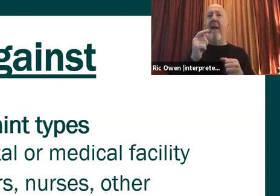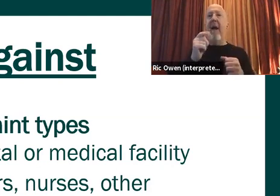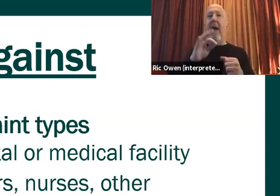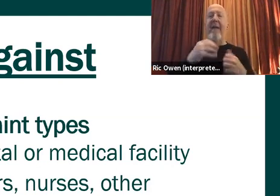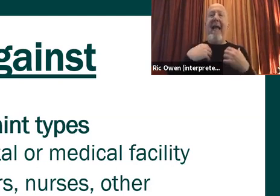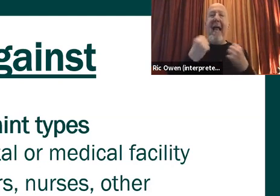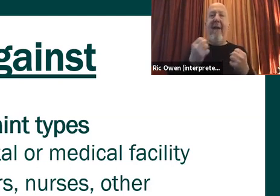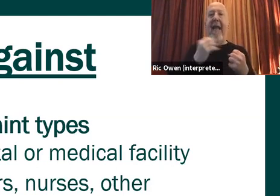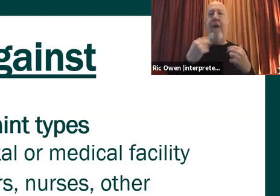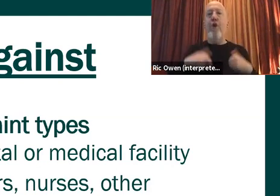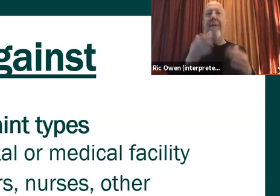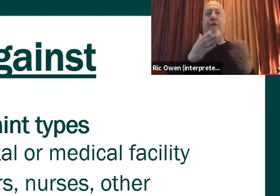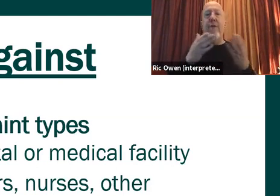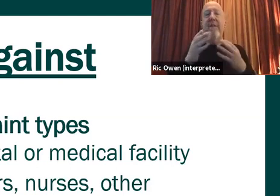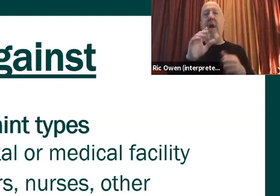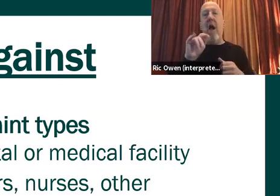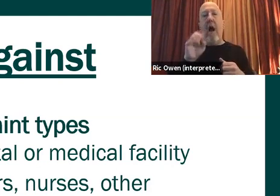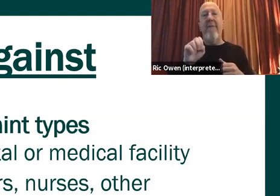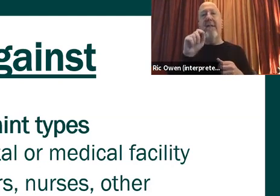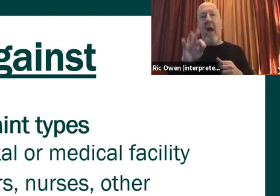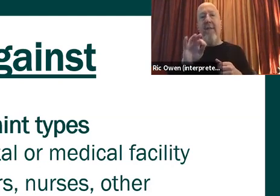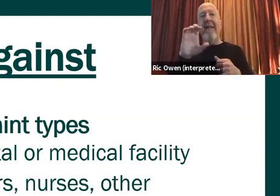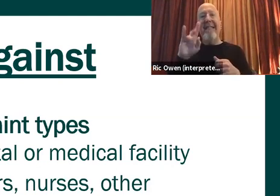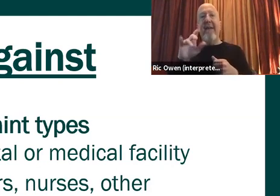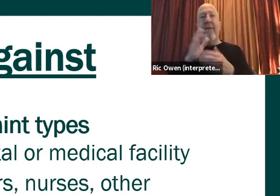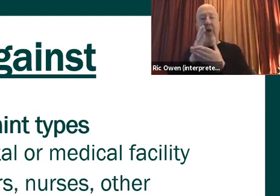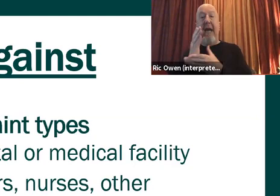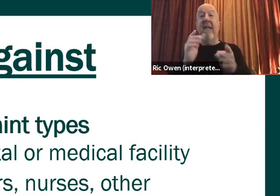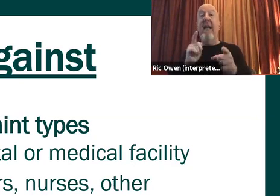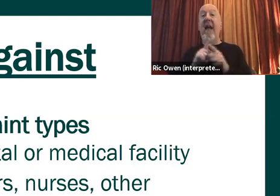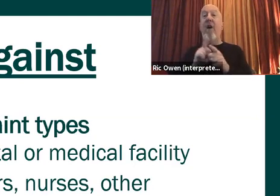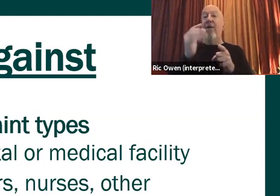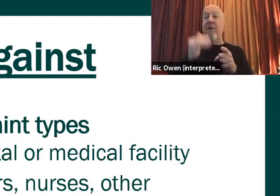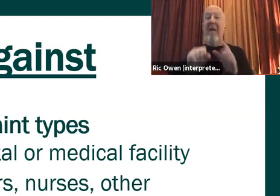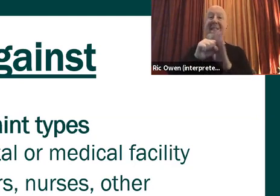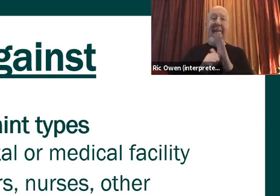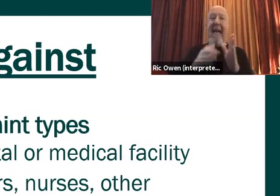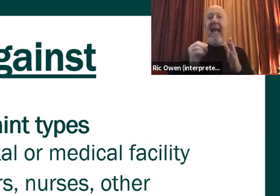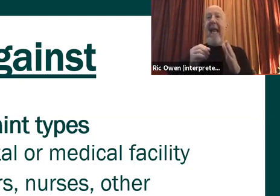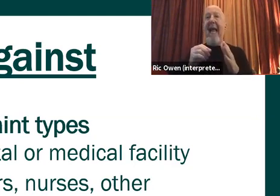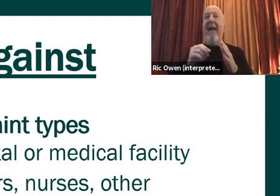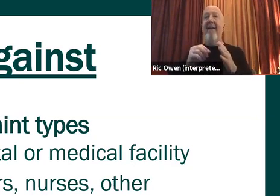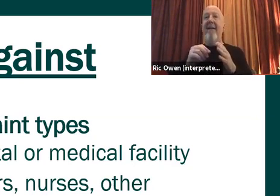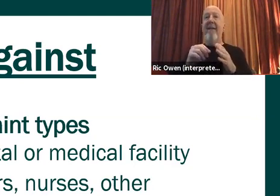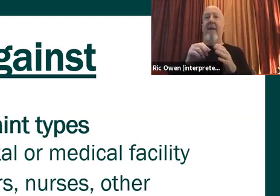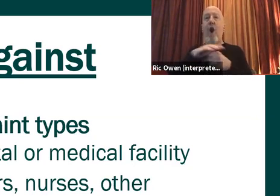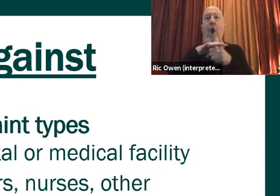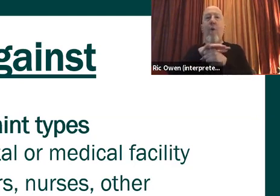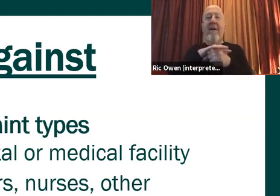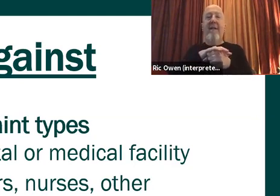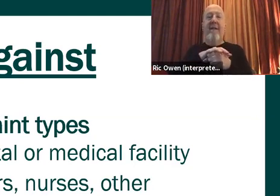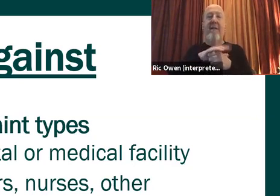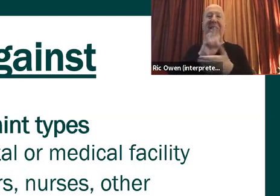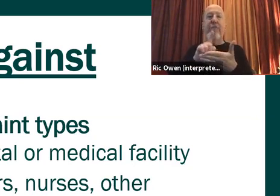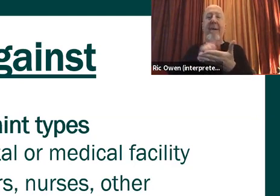Services Office for Civil Rights. And then finally, state and local non-discrimination laws. So these are going to vary by where you